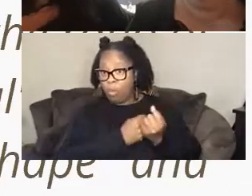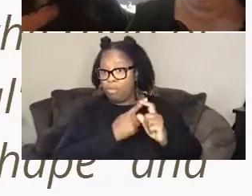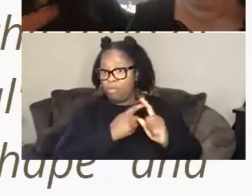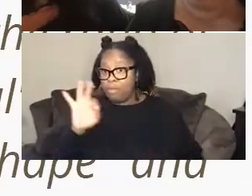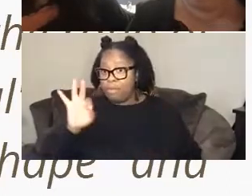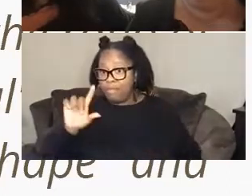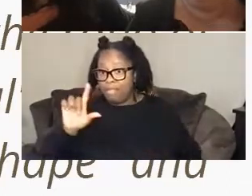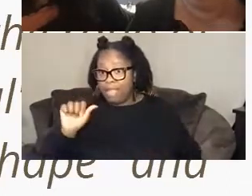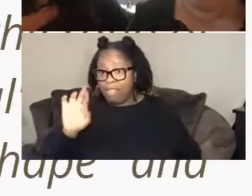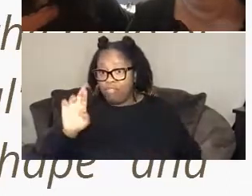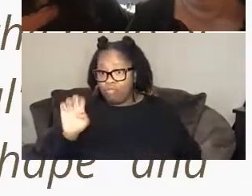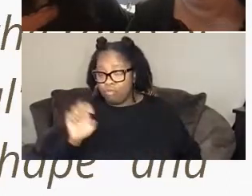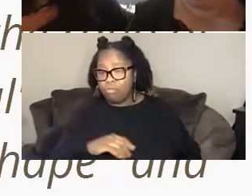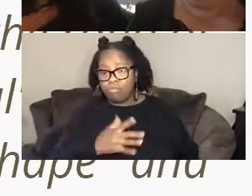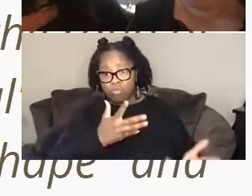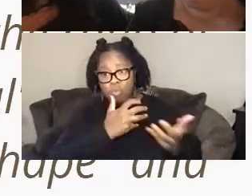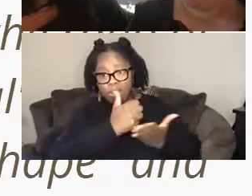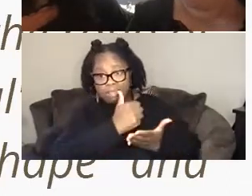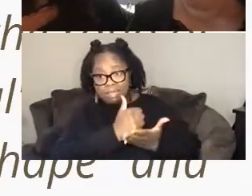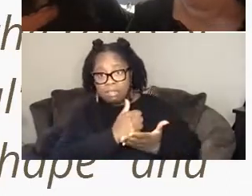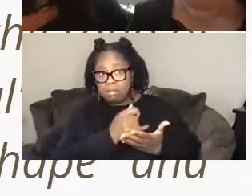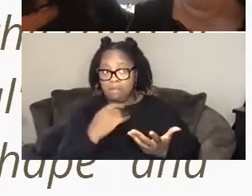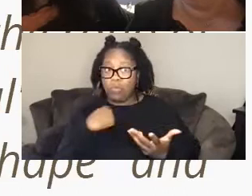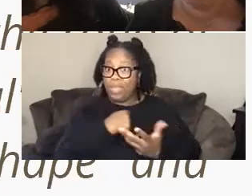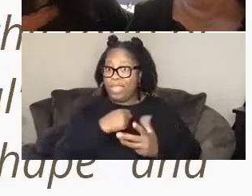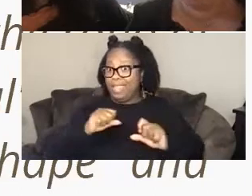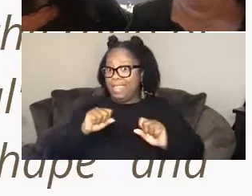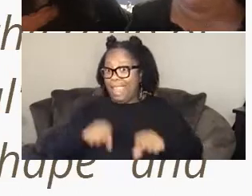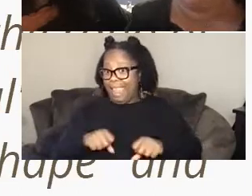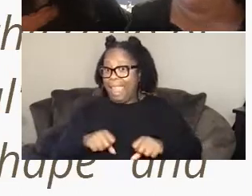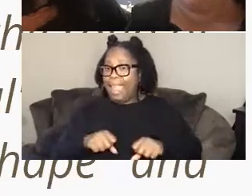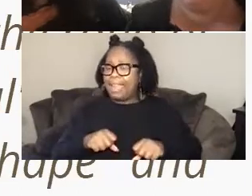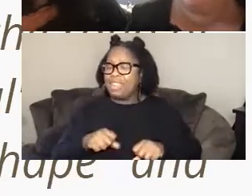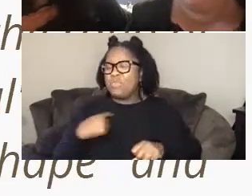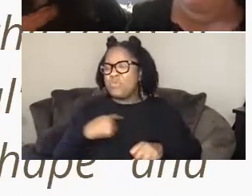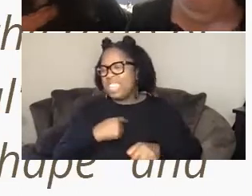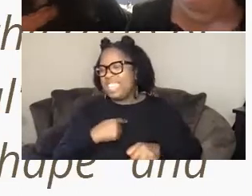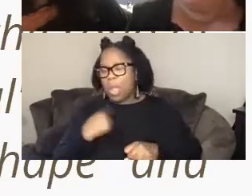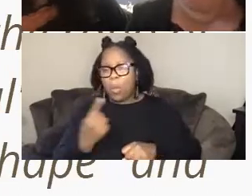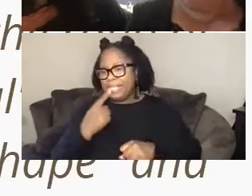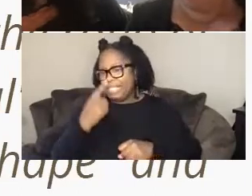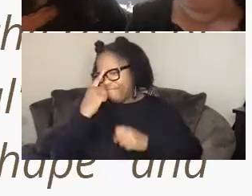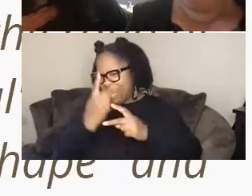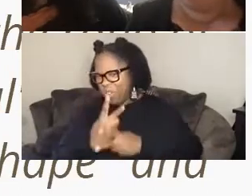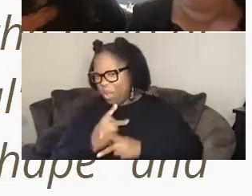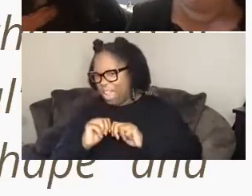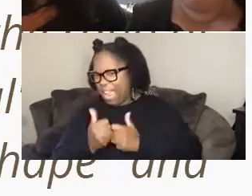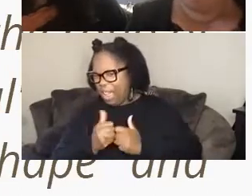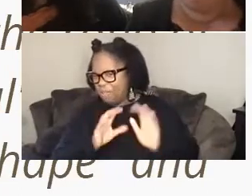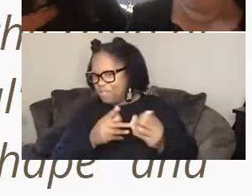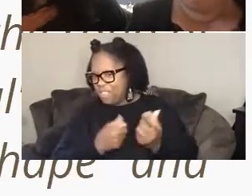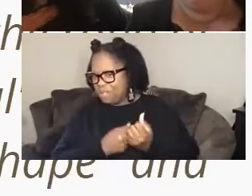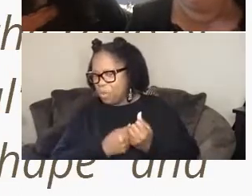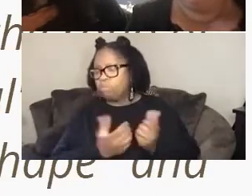assistance, if we have capacity at the time, which we usually figure out a way to do, please reach out and